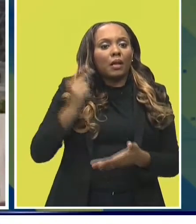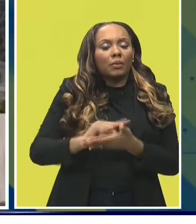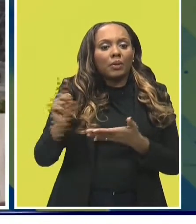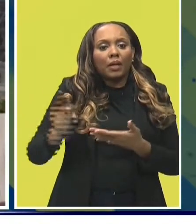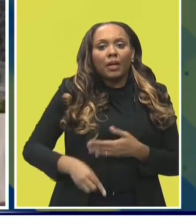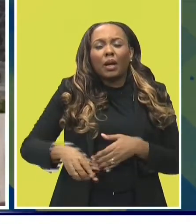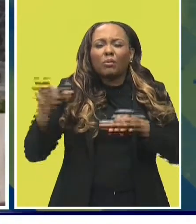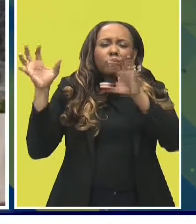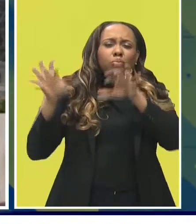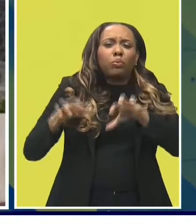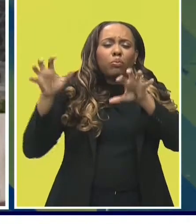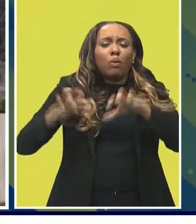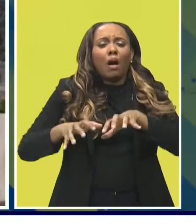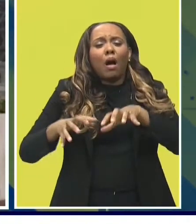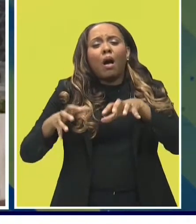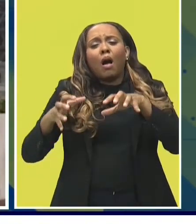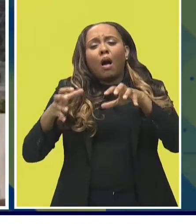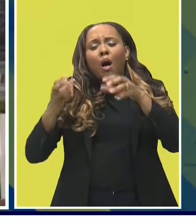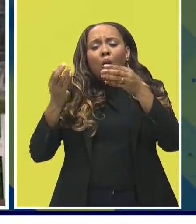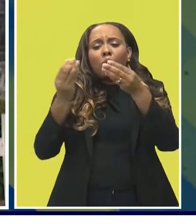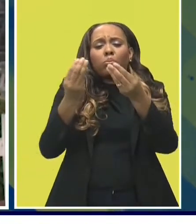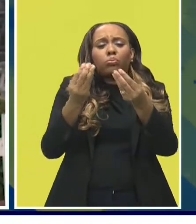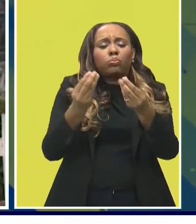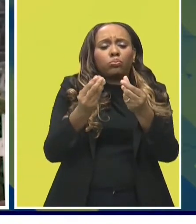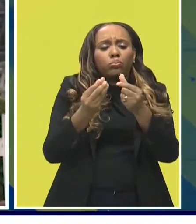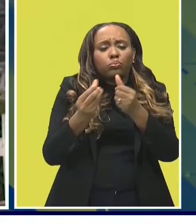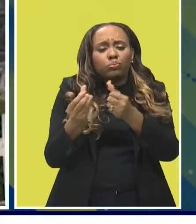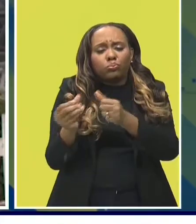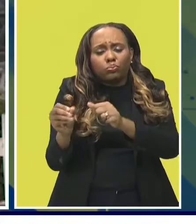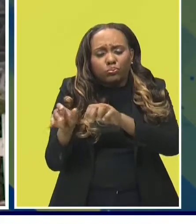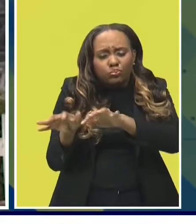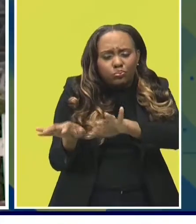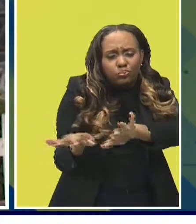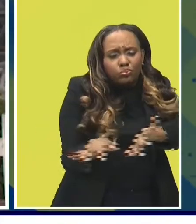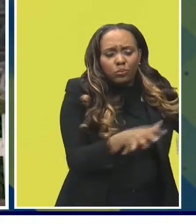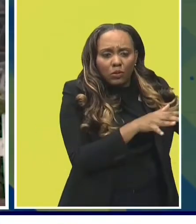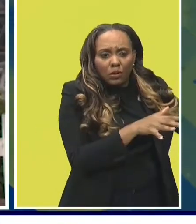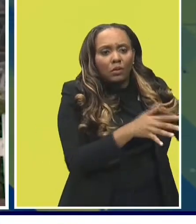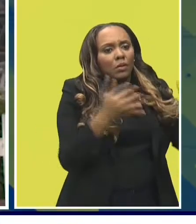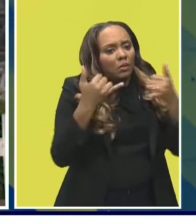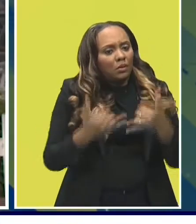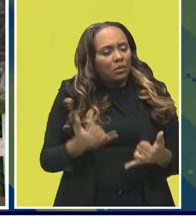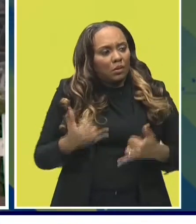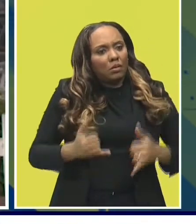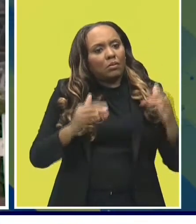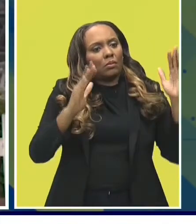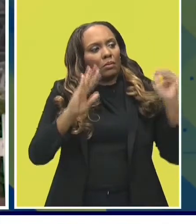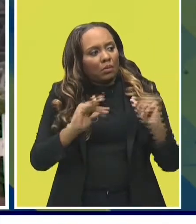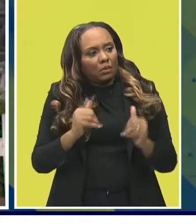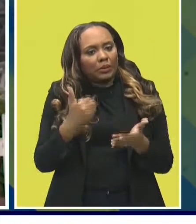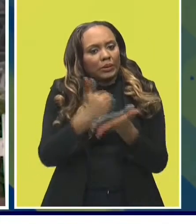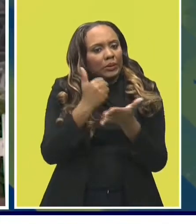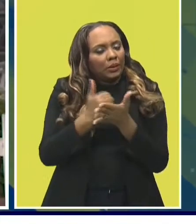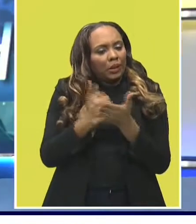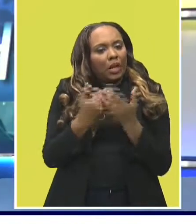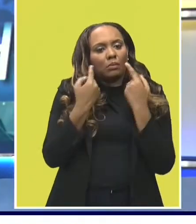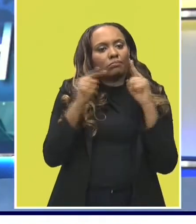have them wash away. So we are hoping to achieve some assistance from